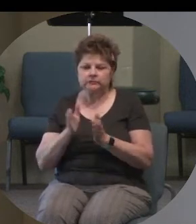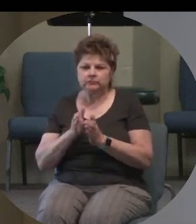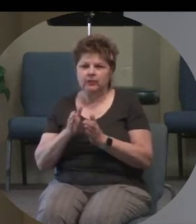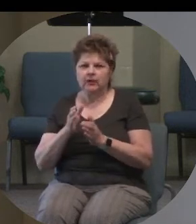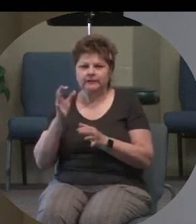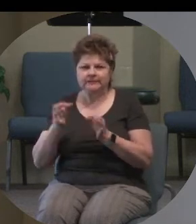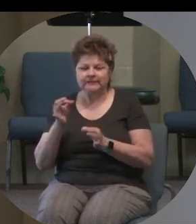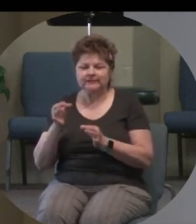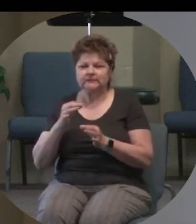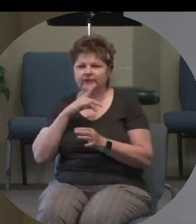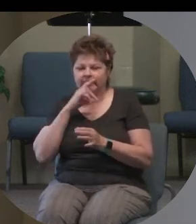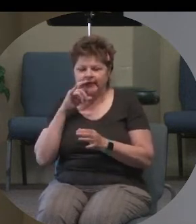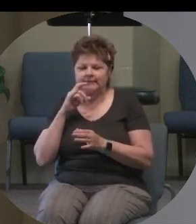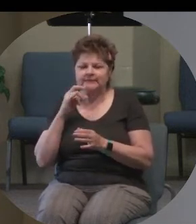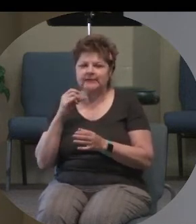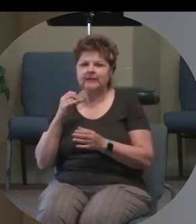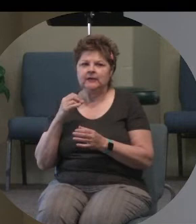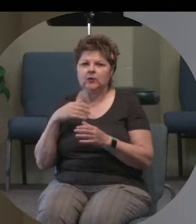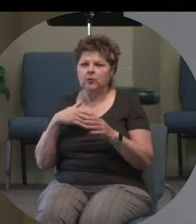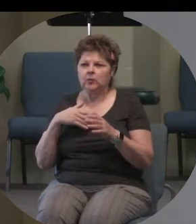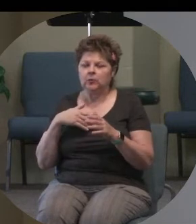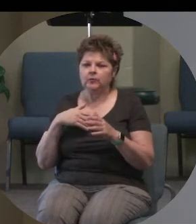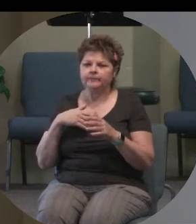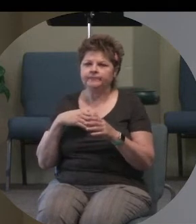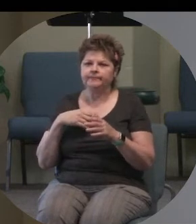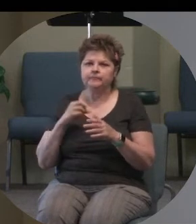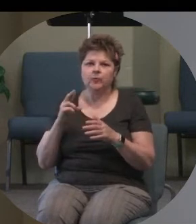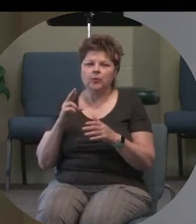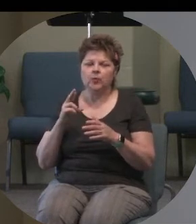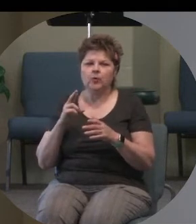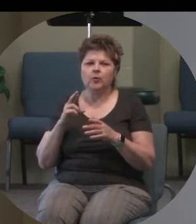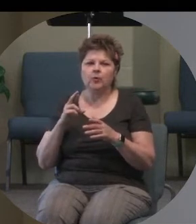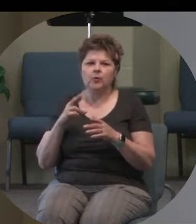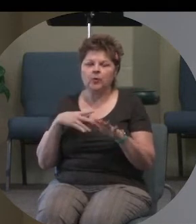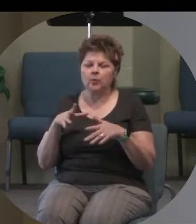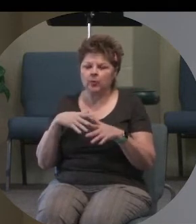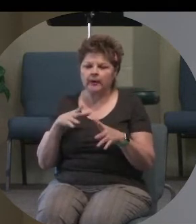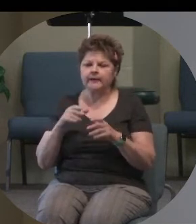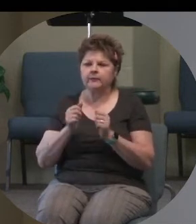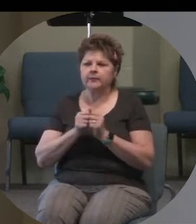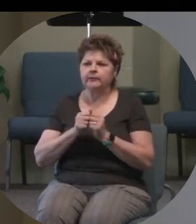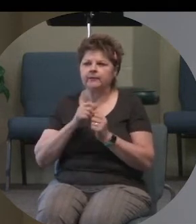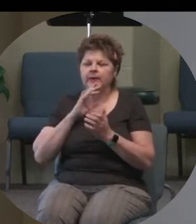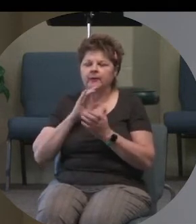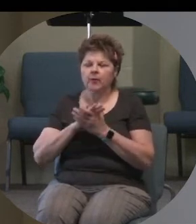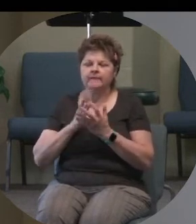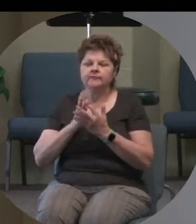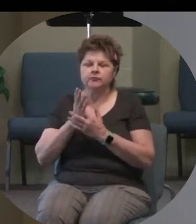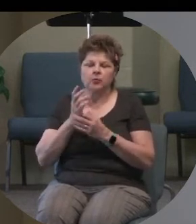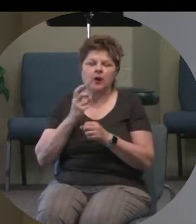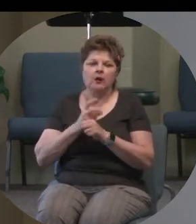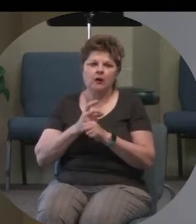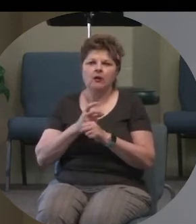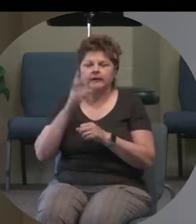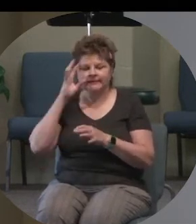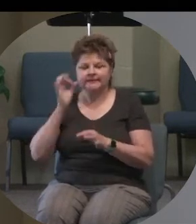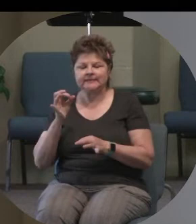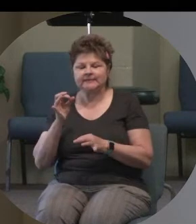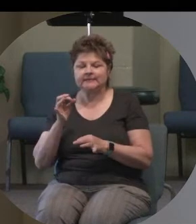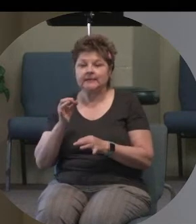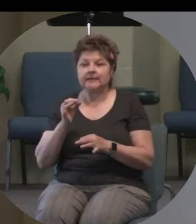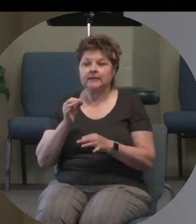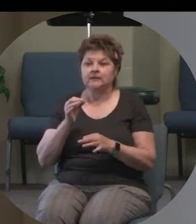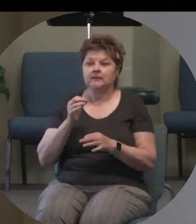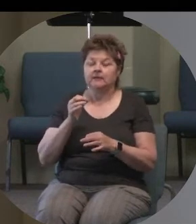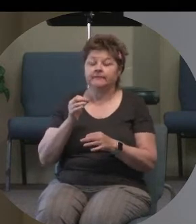kids, whether it's walking with my wife through hard decisions, job changes. 10 years ago, going from